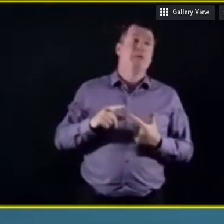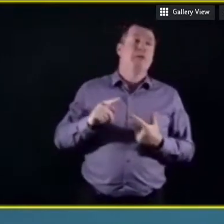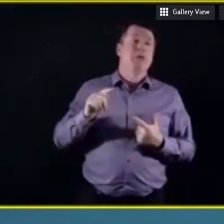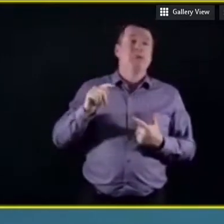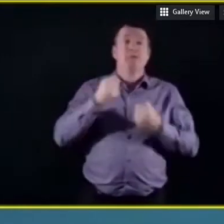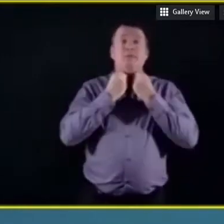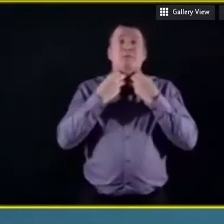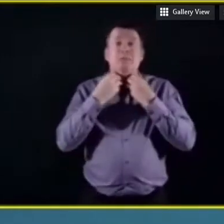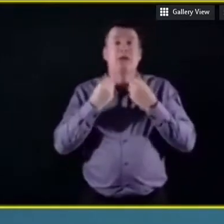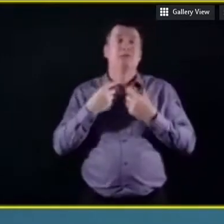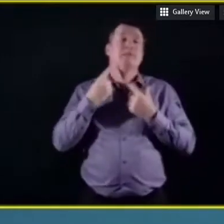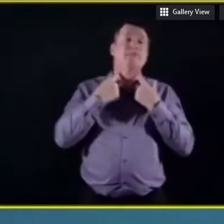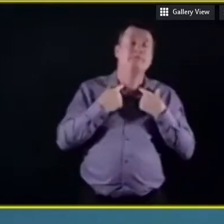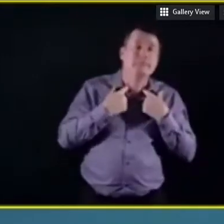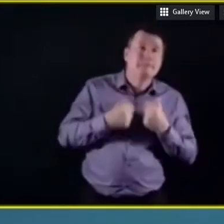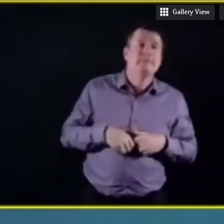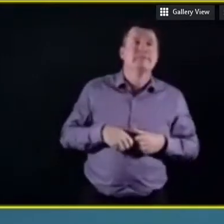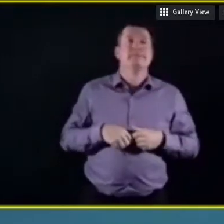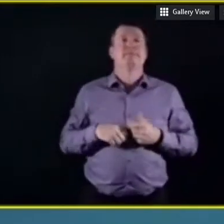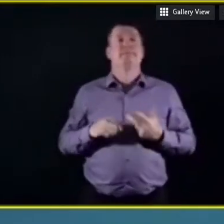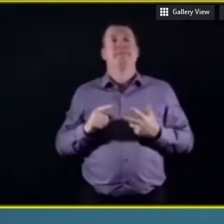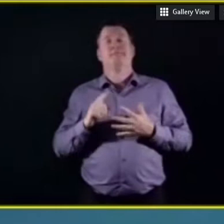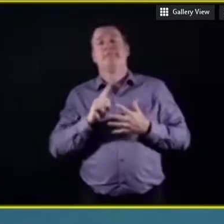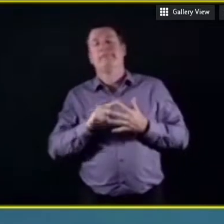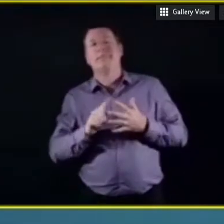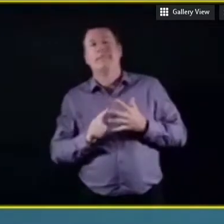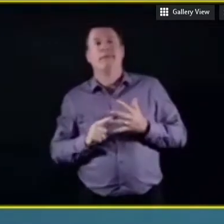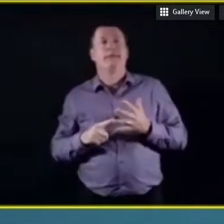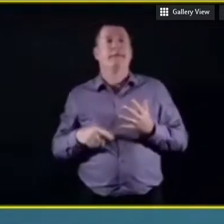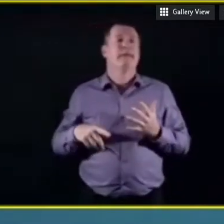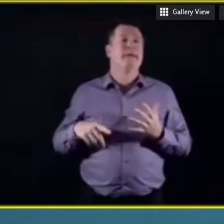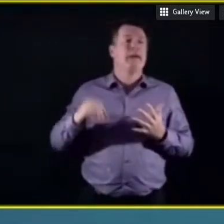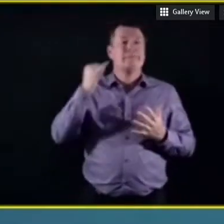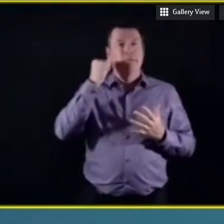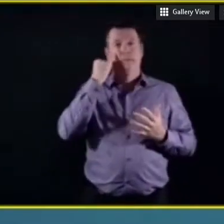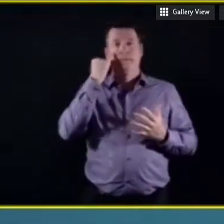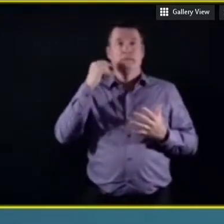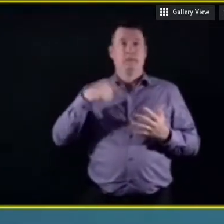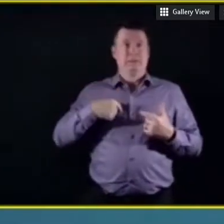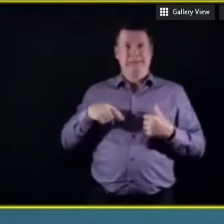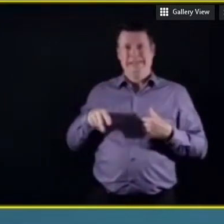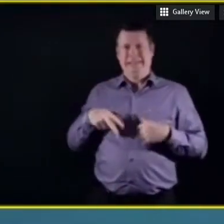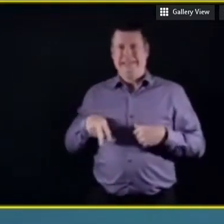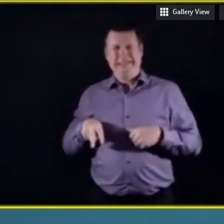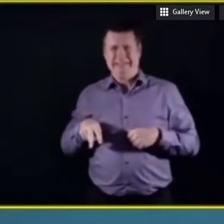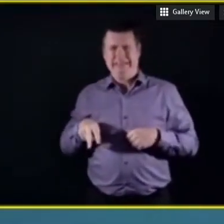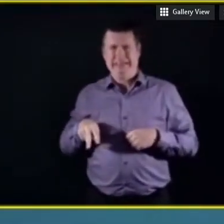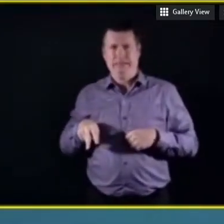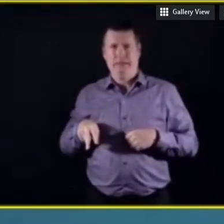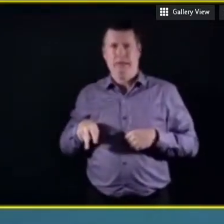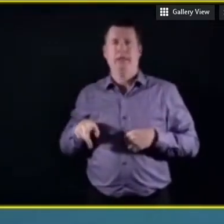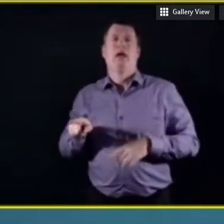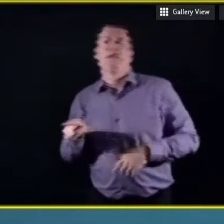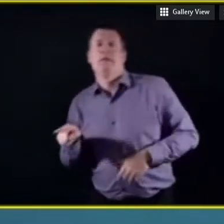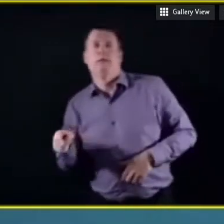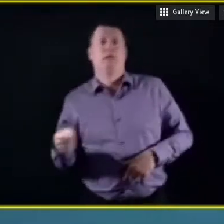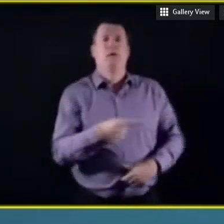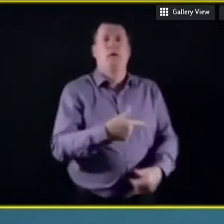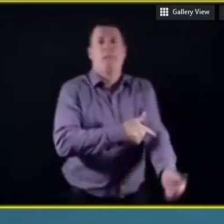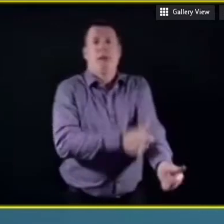could call the lab and a phlebotomist would come over and draw blood work for you too. So we ended